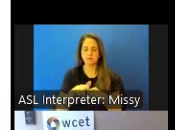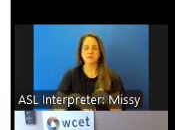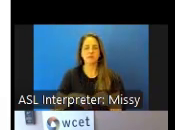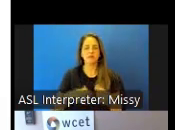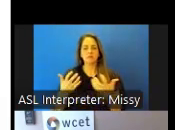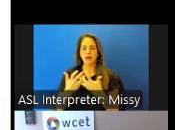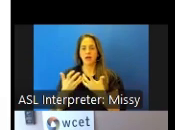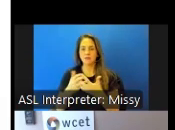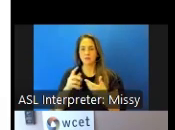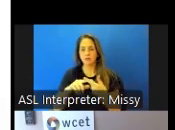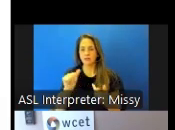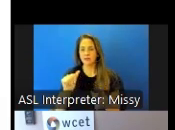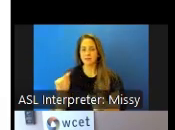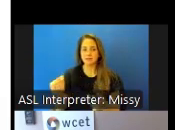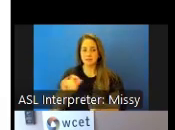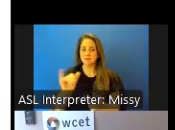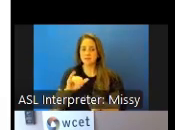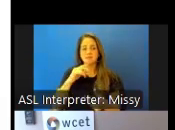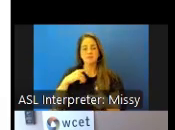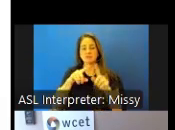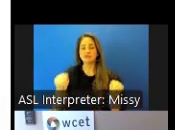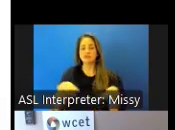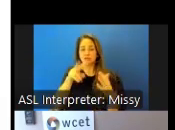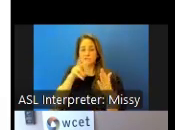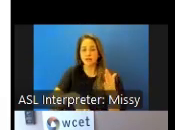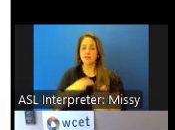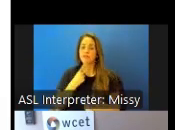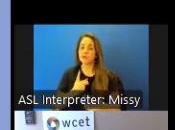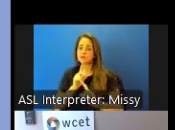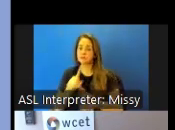assistive technologies such as screen readers and voice command.